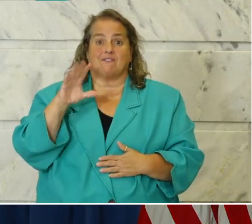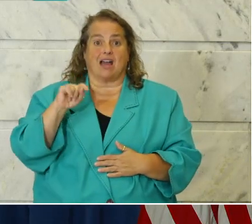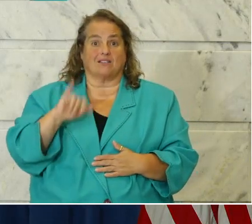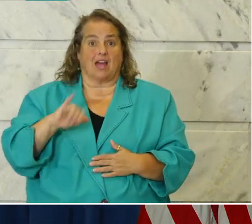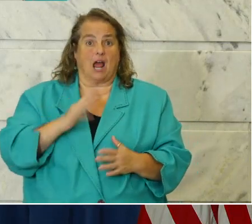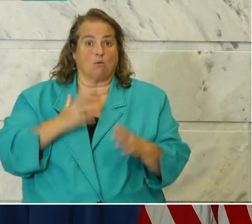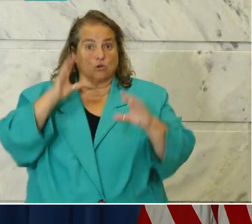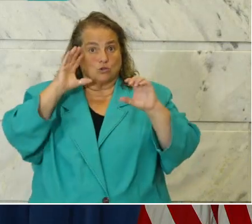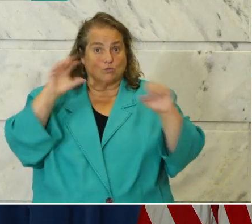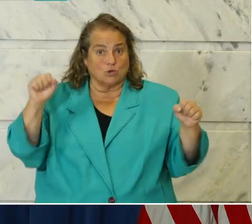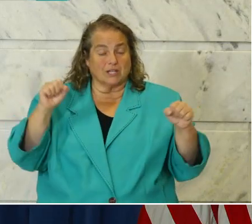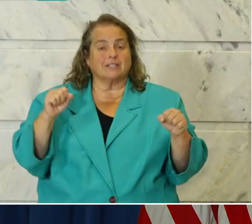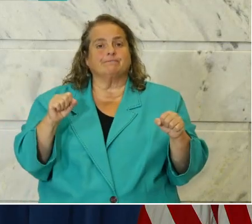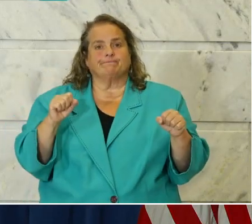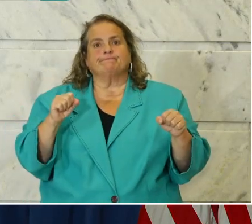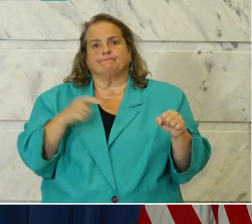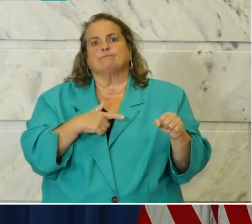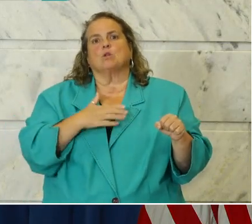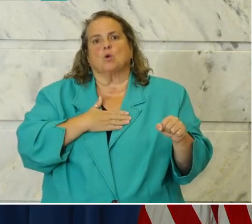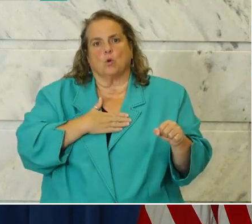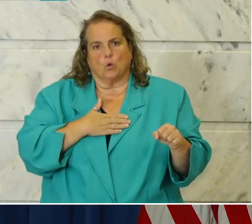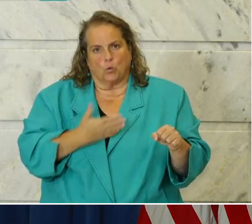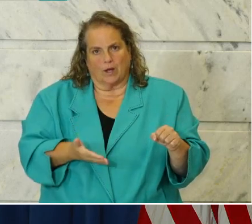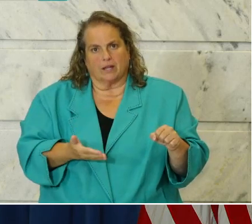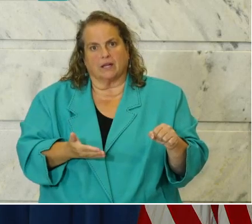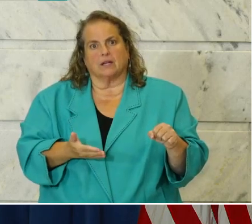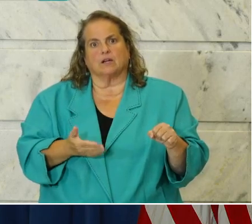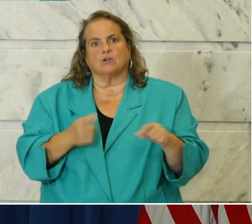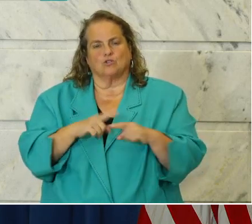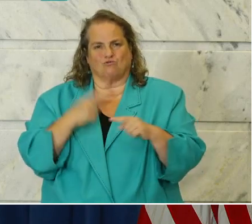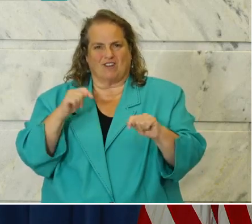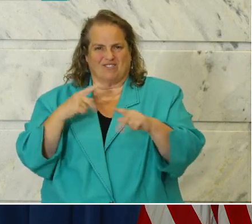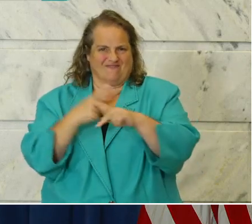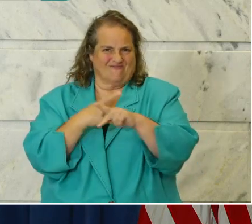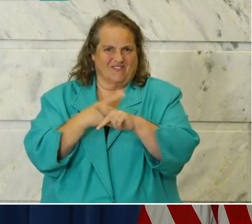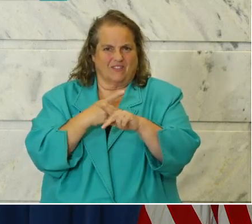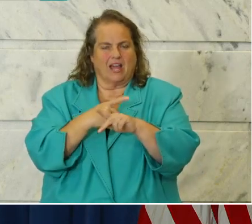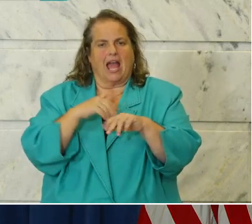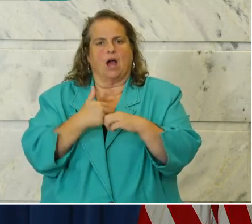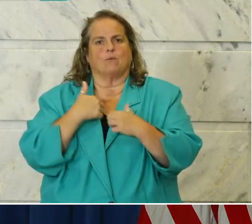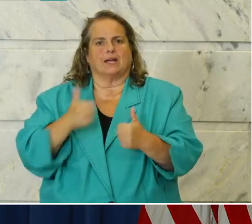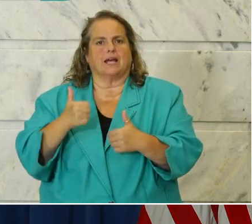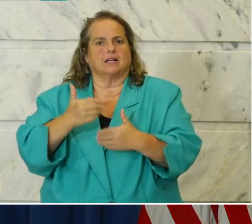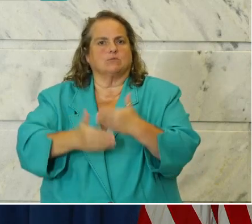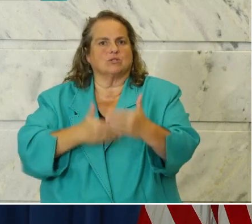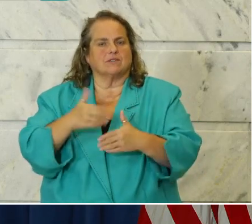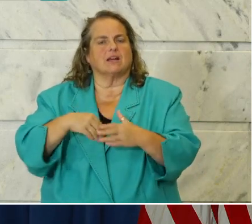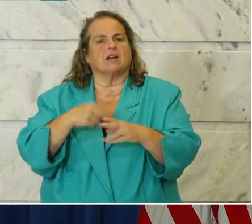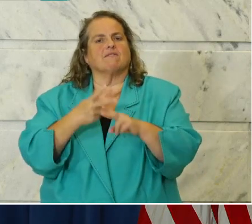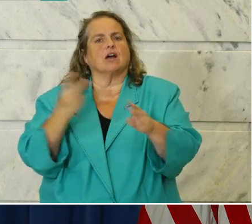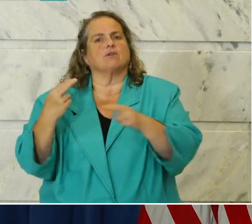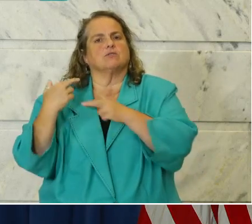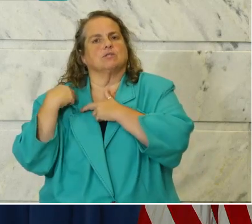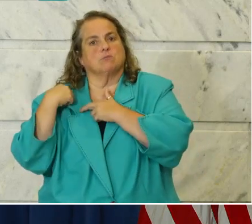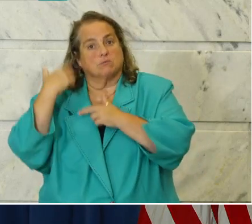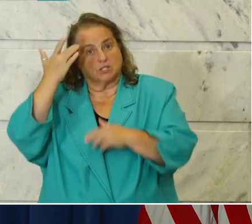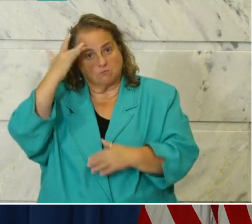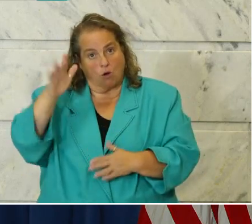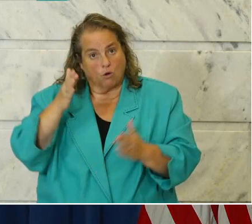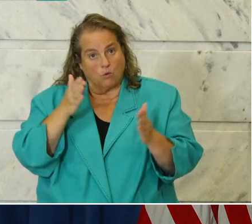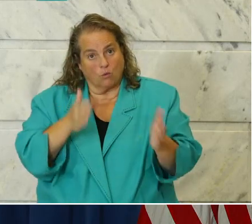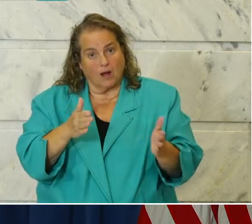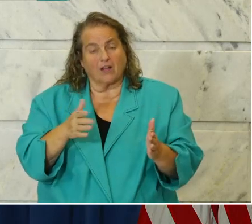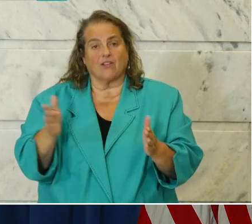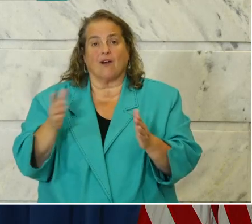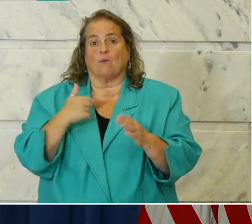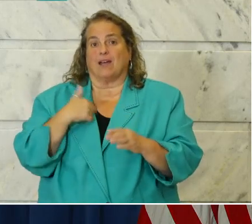superintendents have been willing to be innovative and to figure out how we can proceed in a responsible, smart way. We are asking